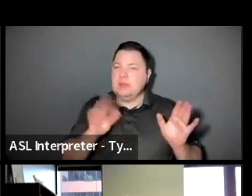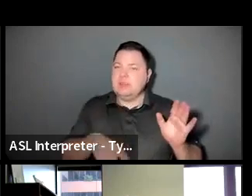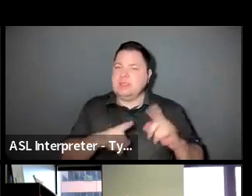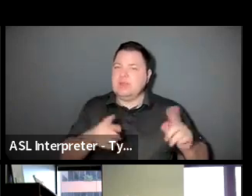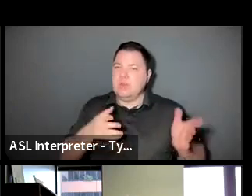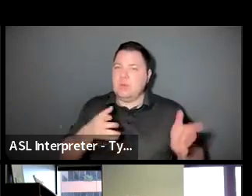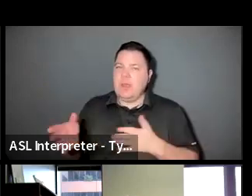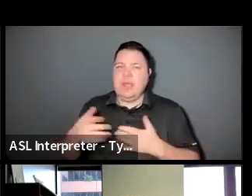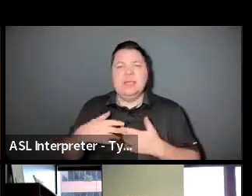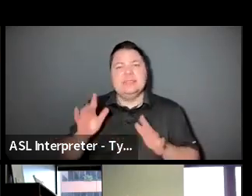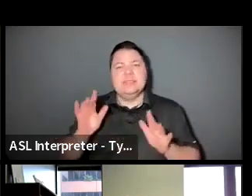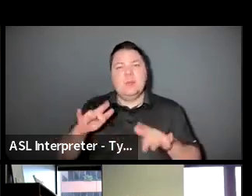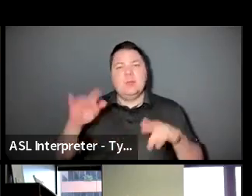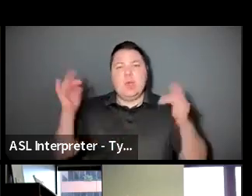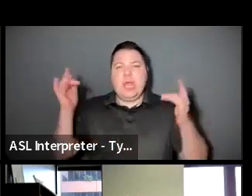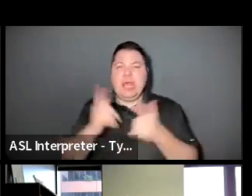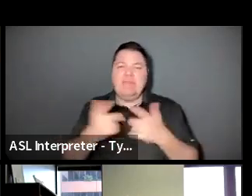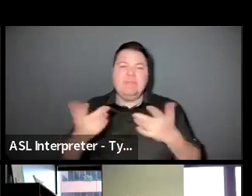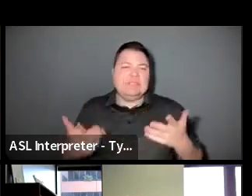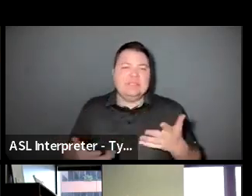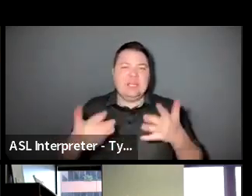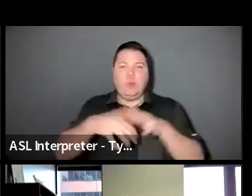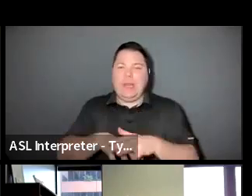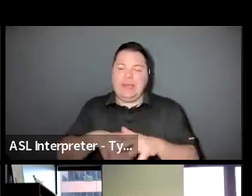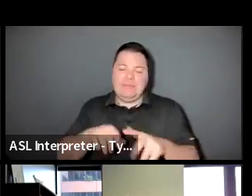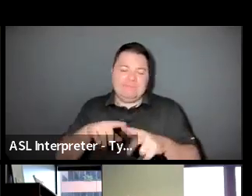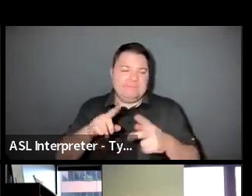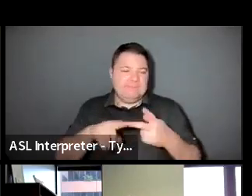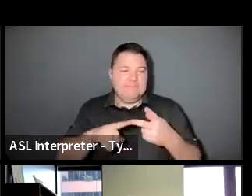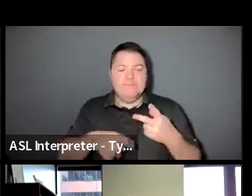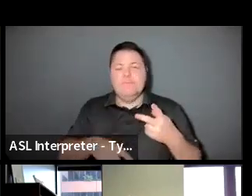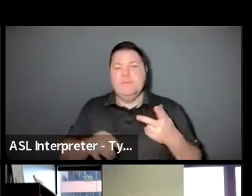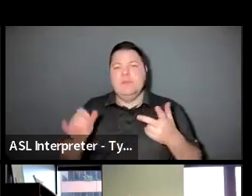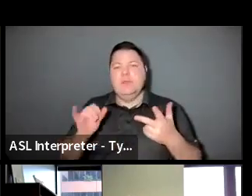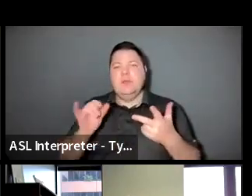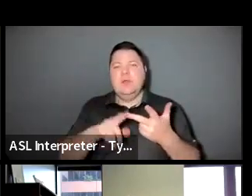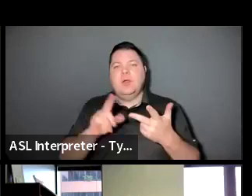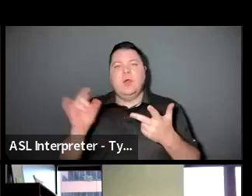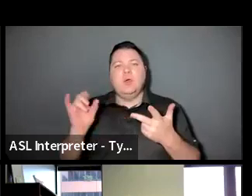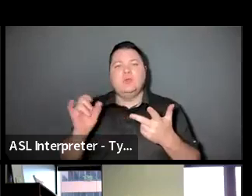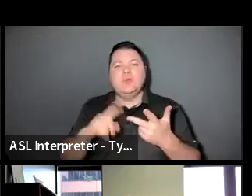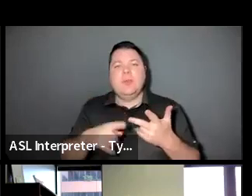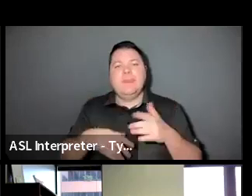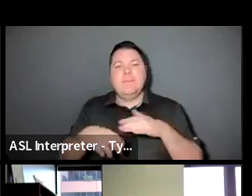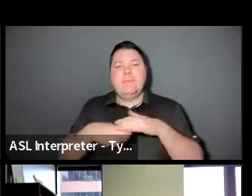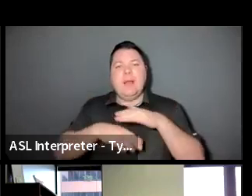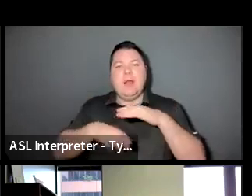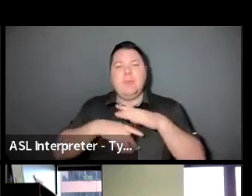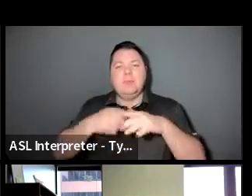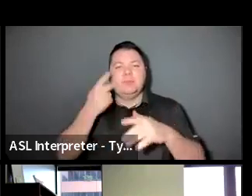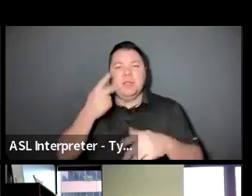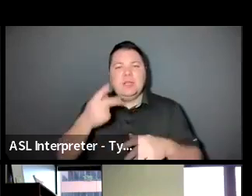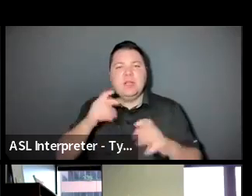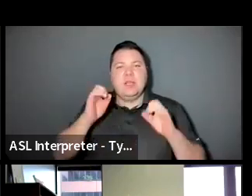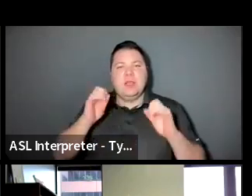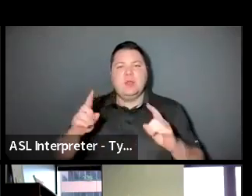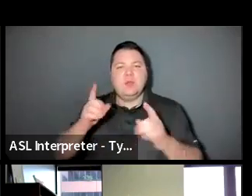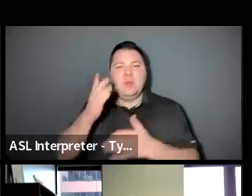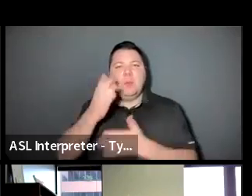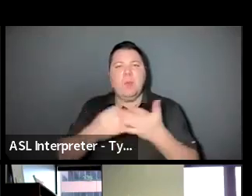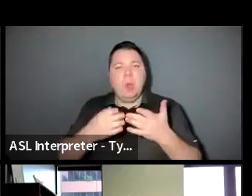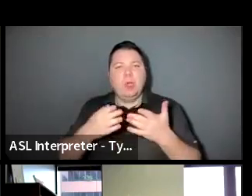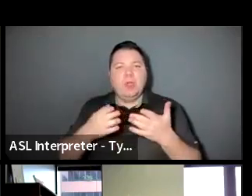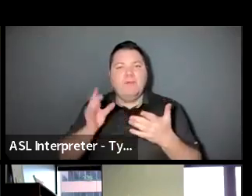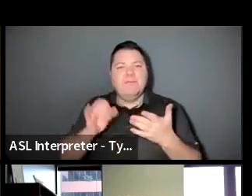bright. It's integrative. Also, it has on the very bottom the educational component that we